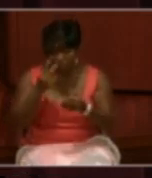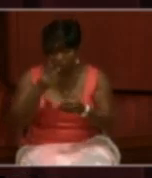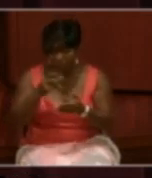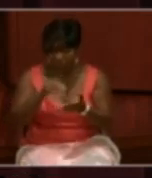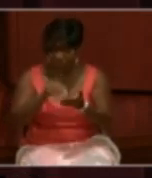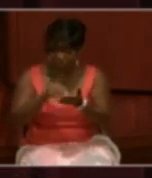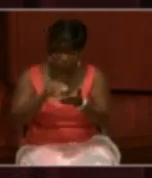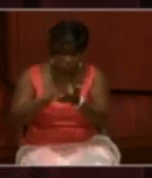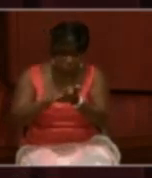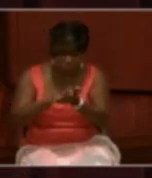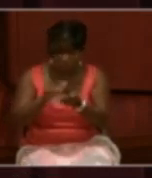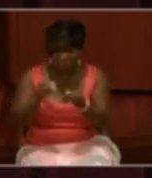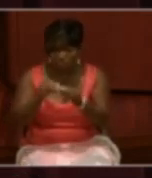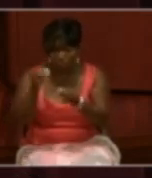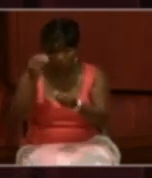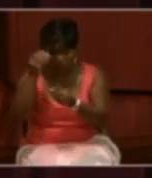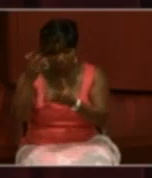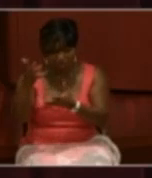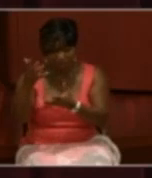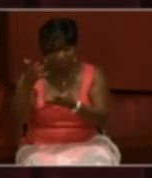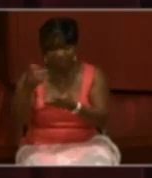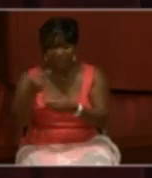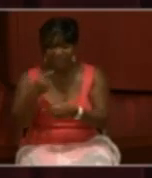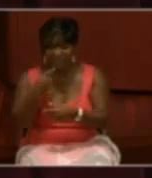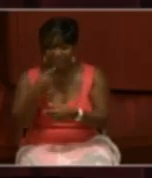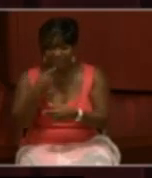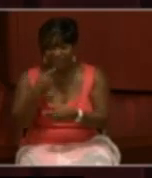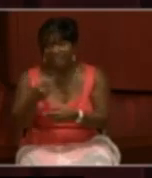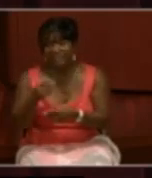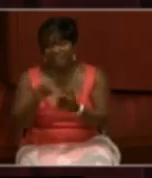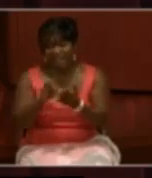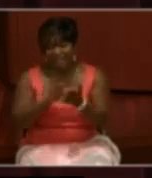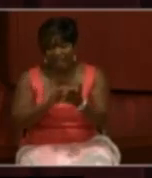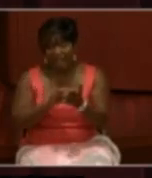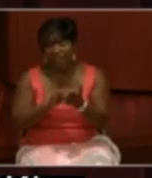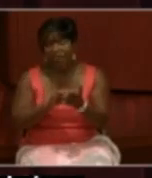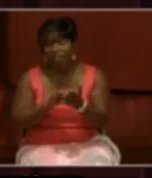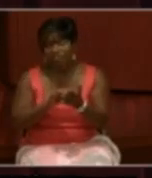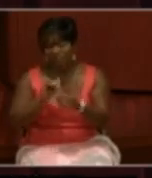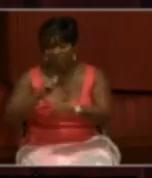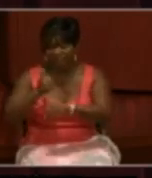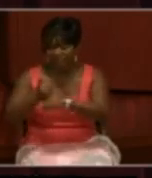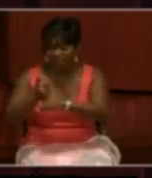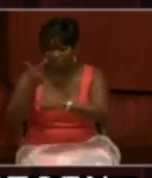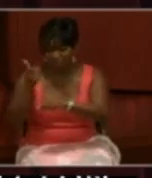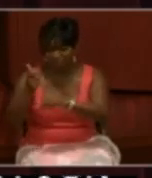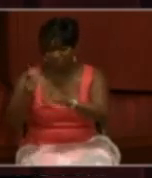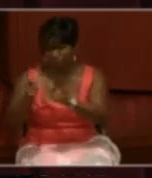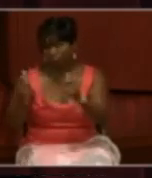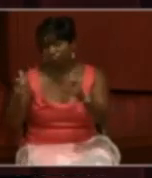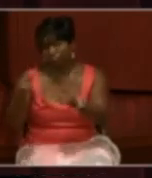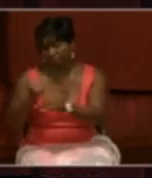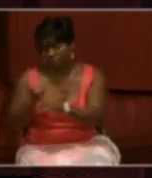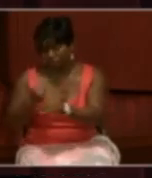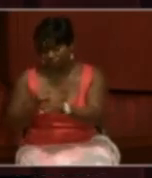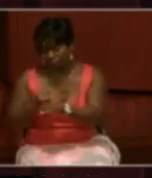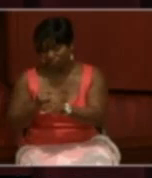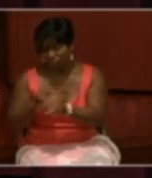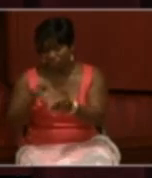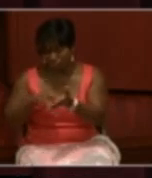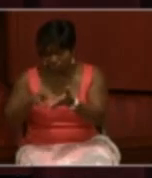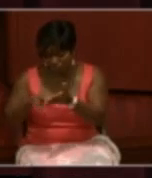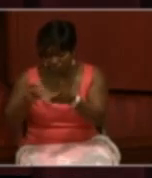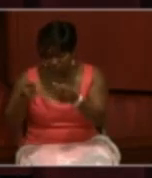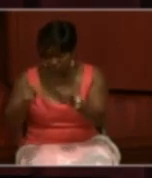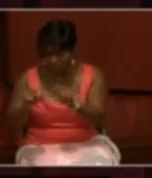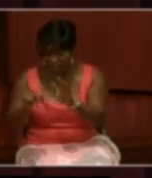or extra information on there indicating that the account is open on the behalf of a larger institution. So also in your research, try